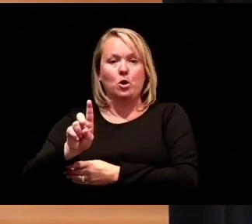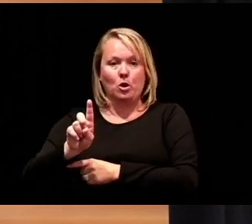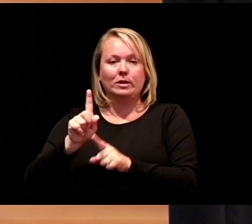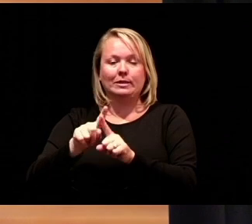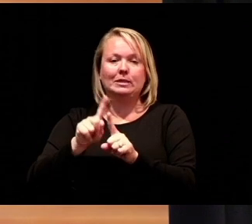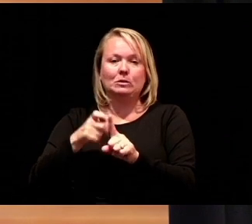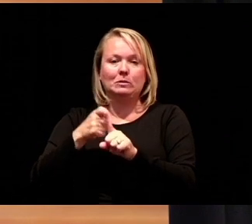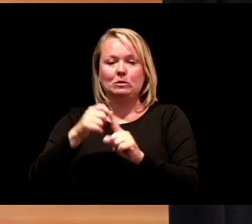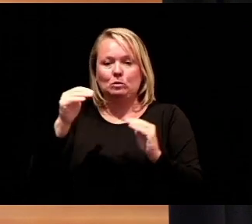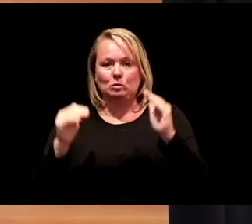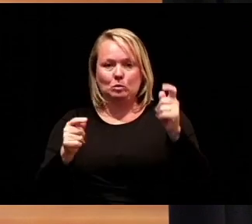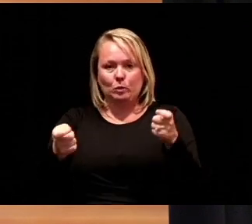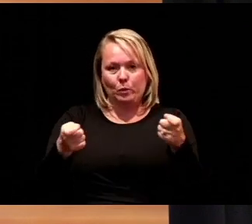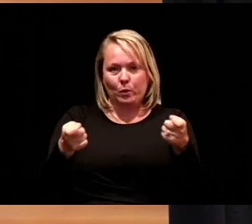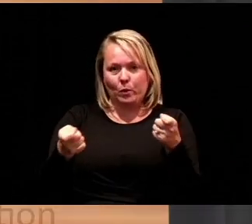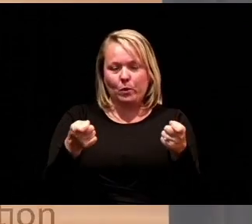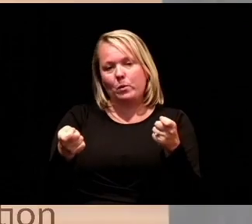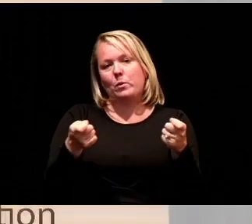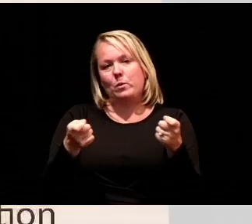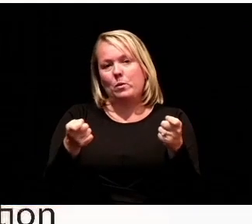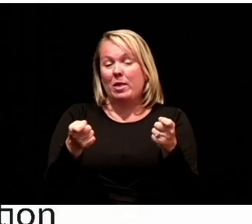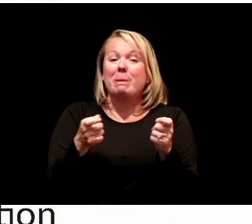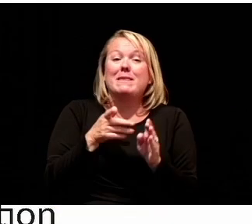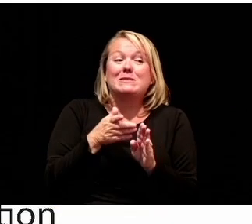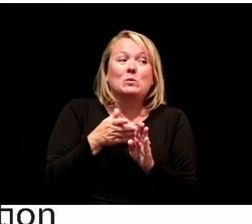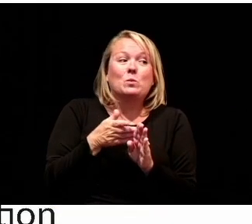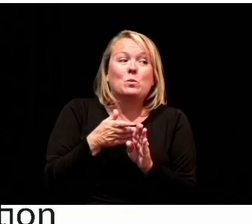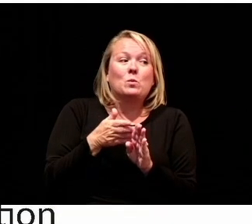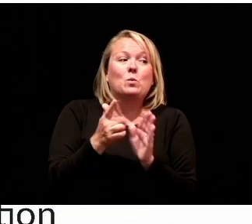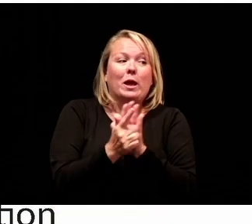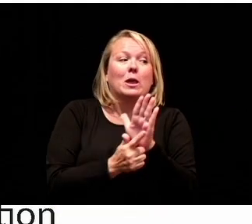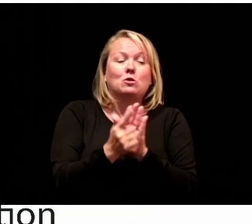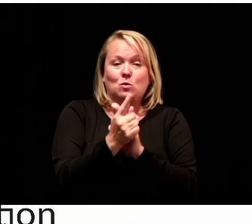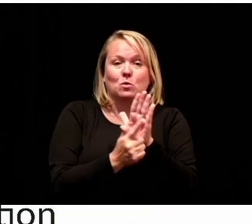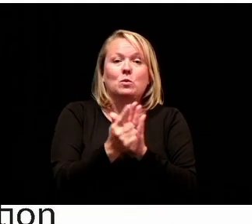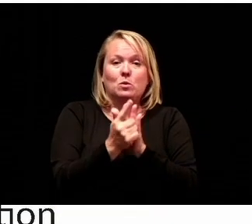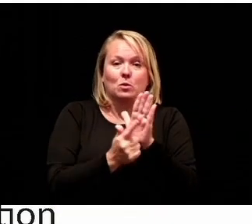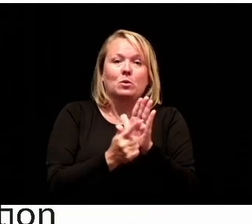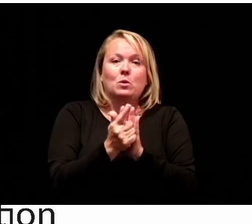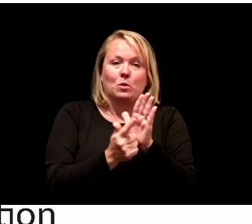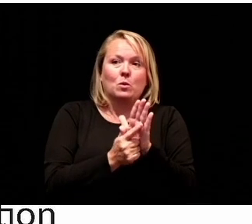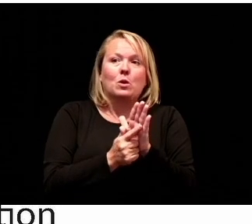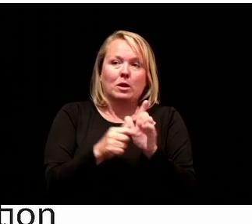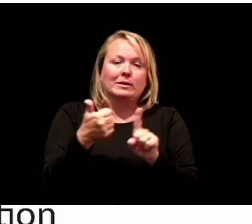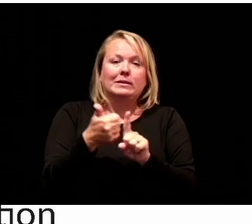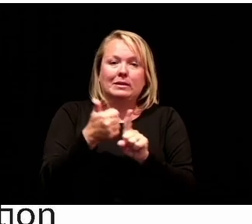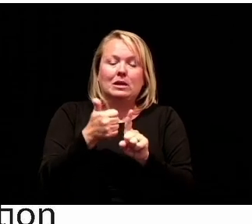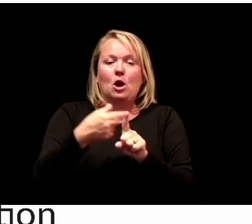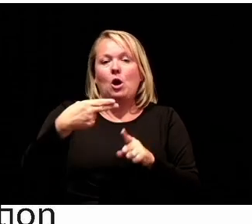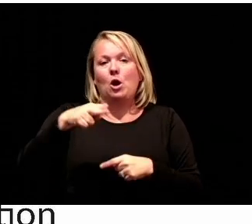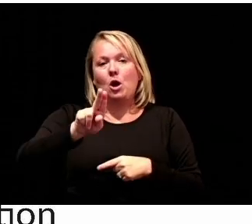Housing Act. Congress debated fair housing legislation, passed it in 1968. From 1968 to 2012,